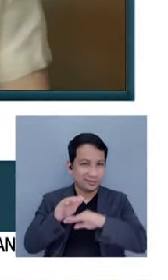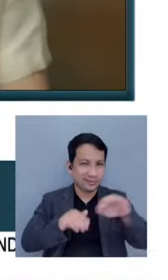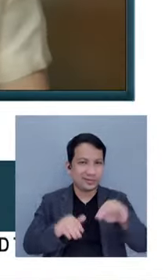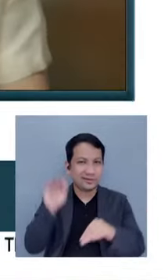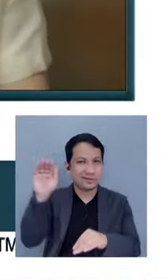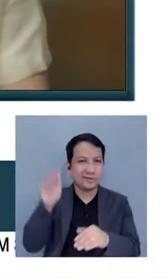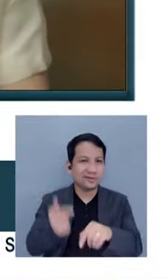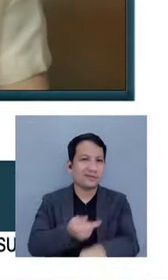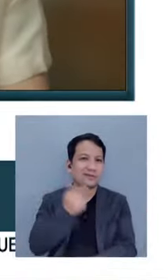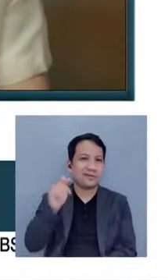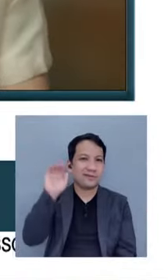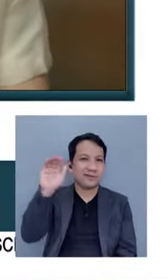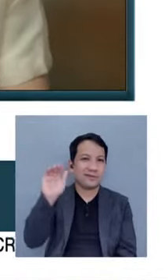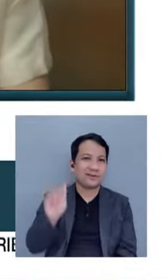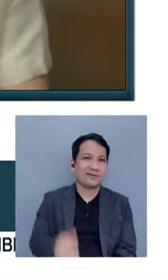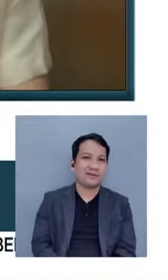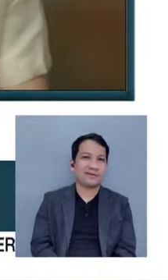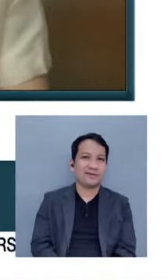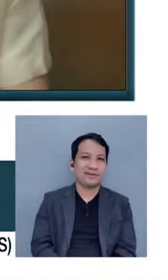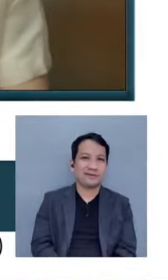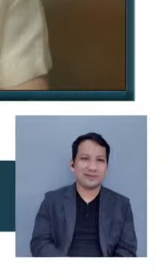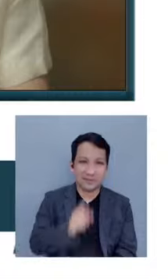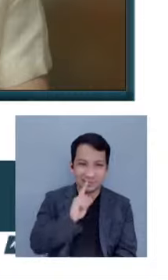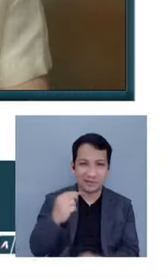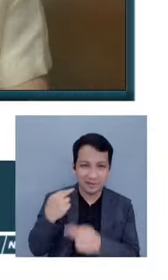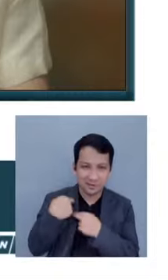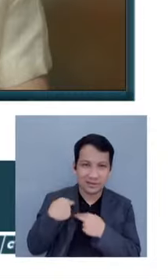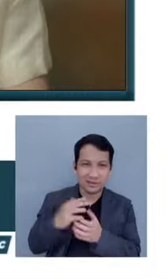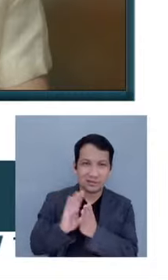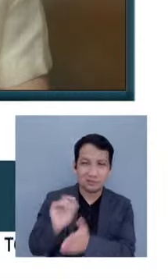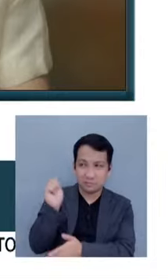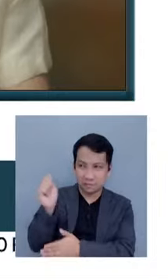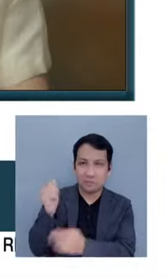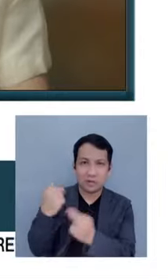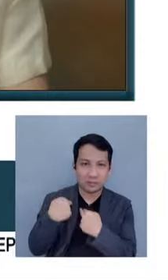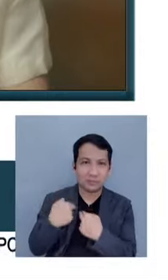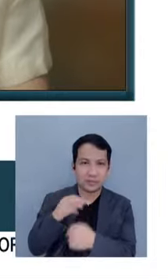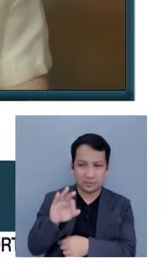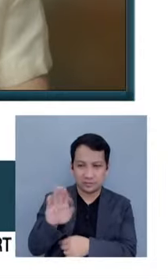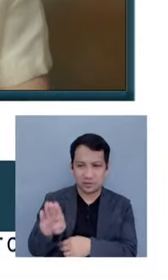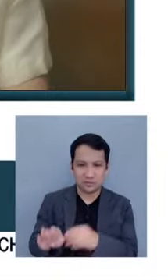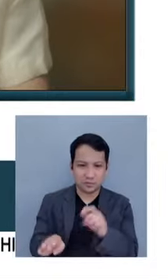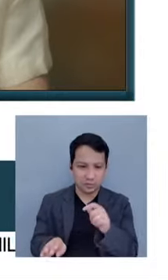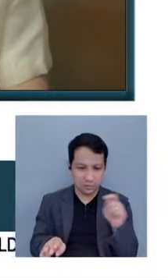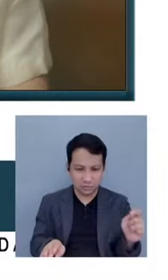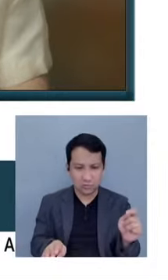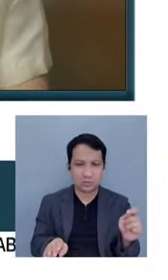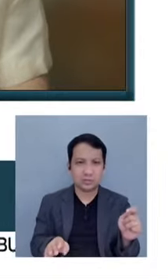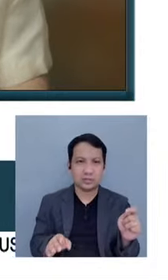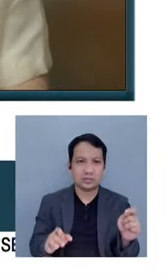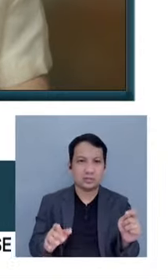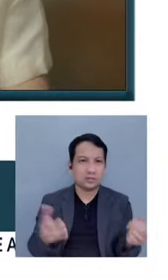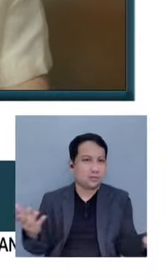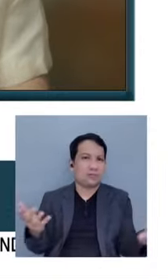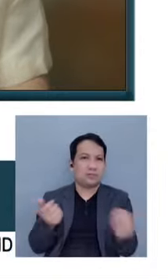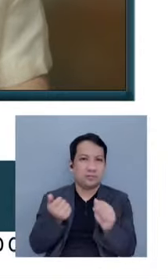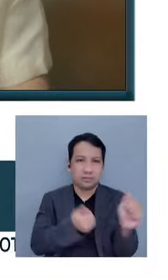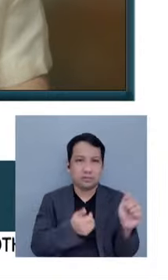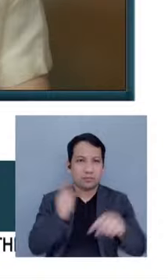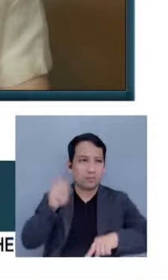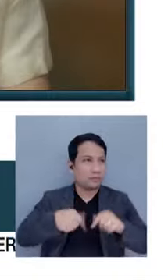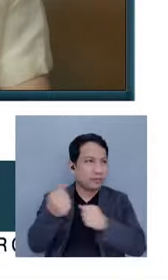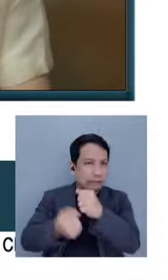time already, and the responsibility really lies on them. And it seems like it's been falling on deaf ears. So go